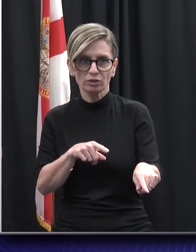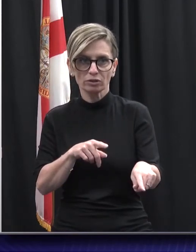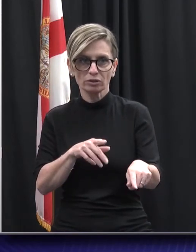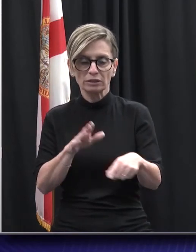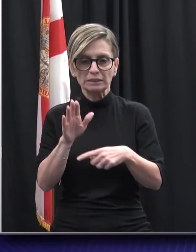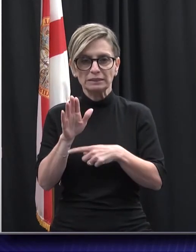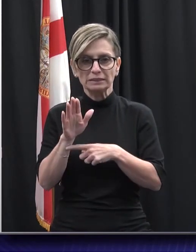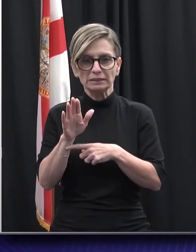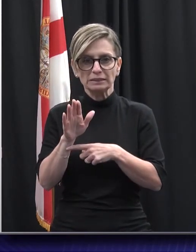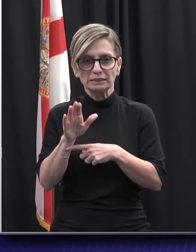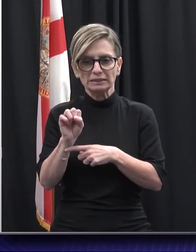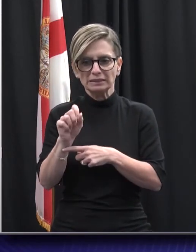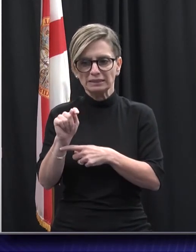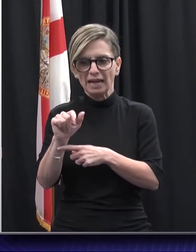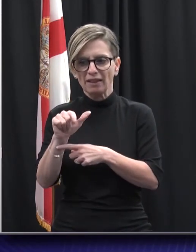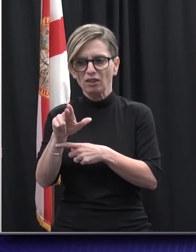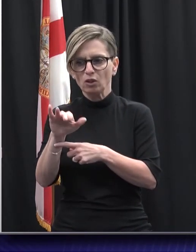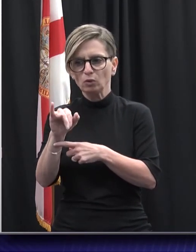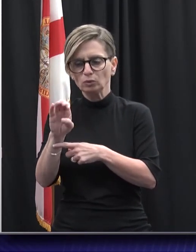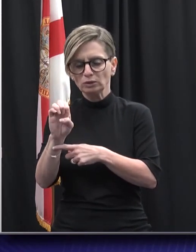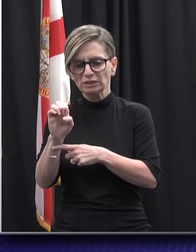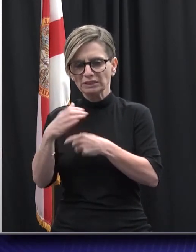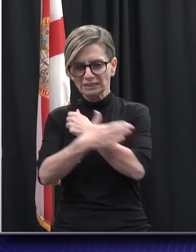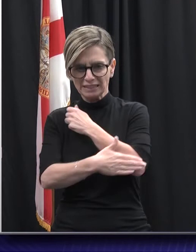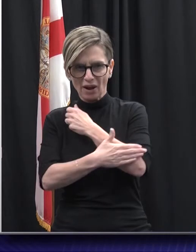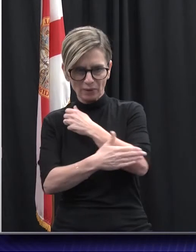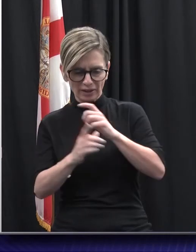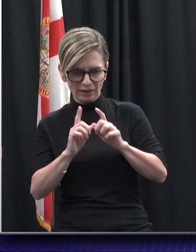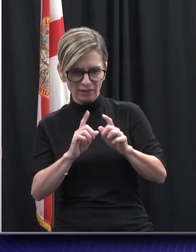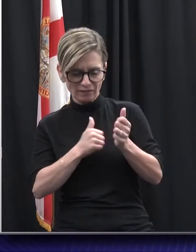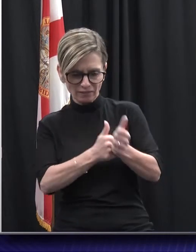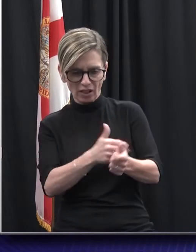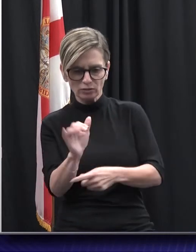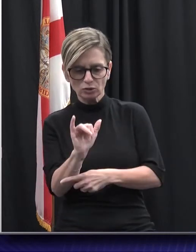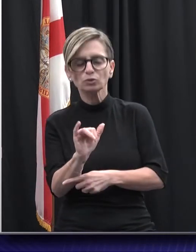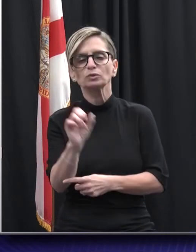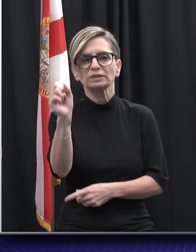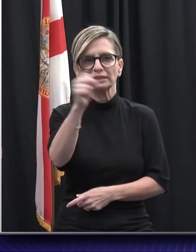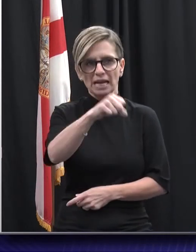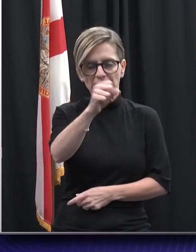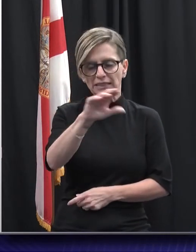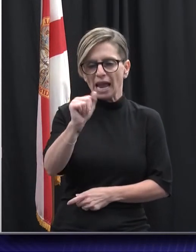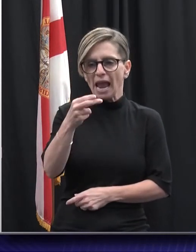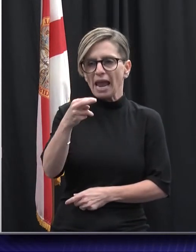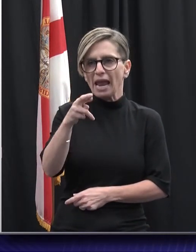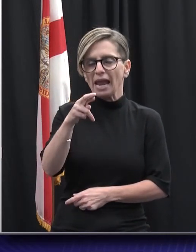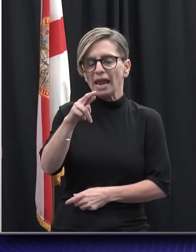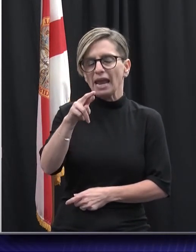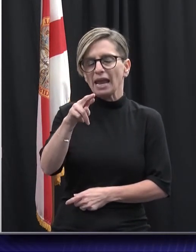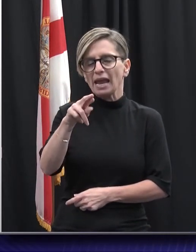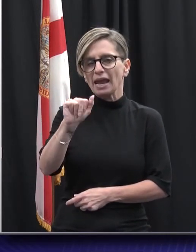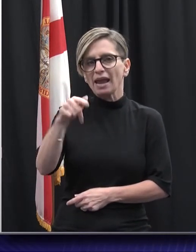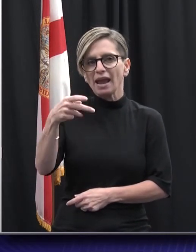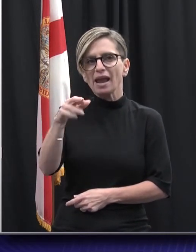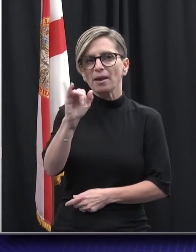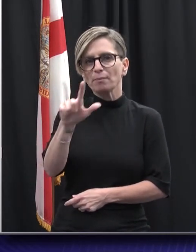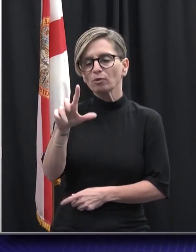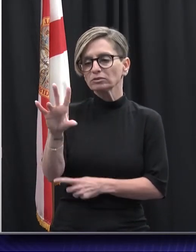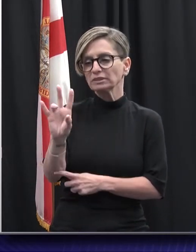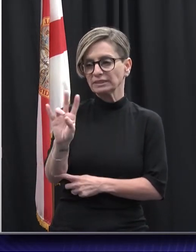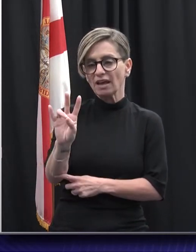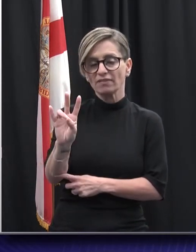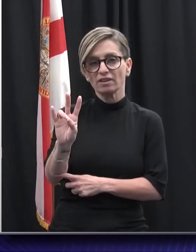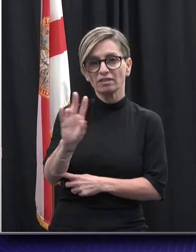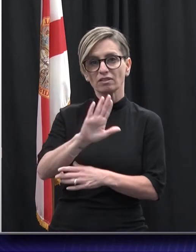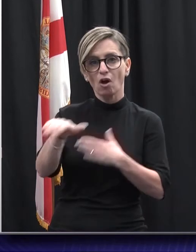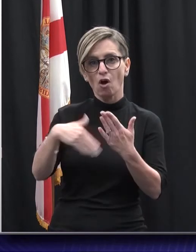formality? Yes, that's a great question. And so on April 7th, all of the administrative orders that have been executed so far, the board will